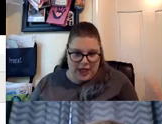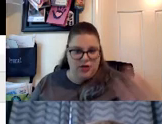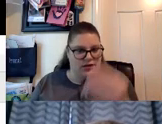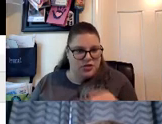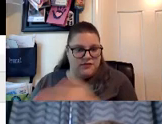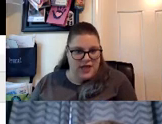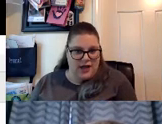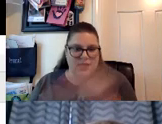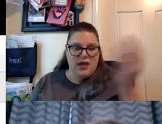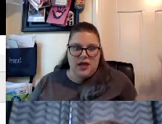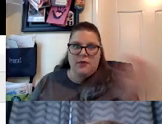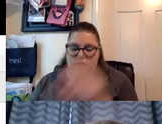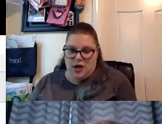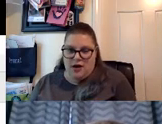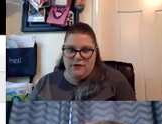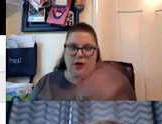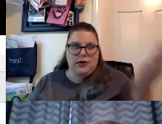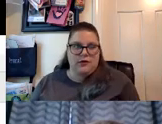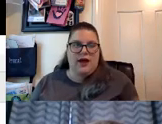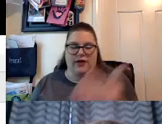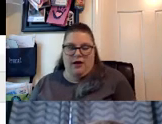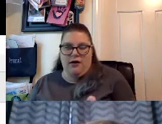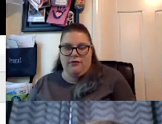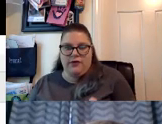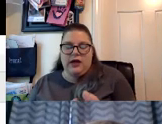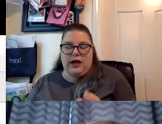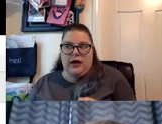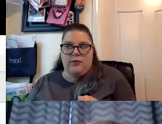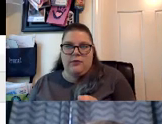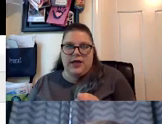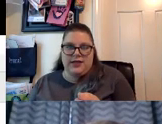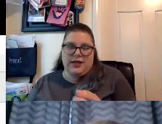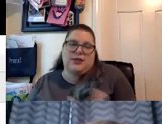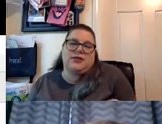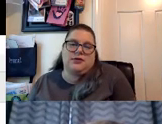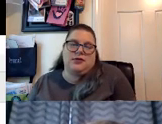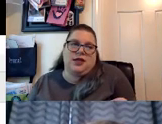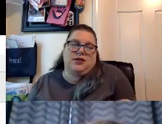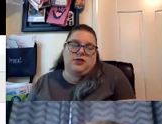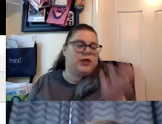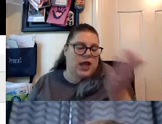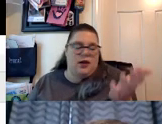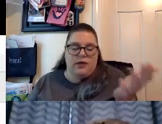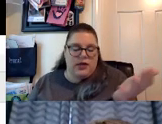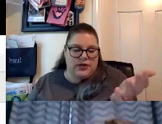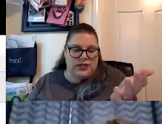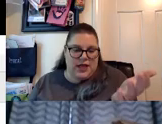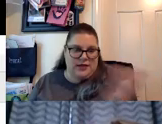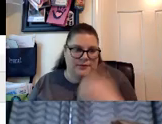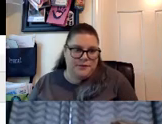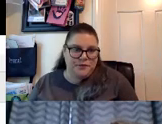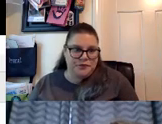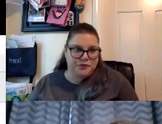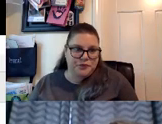put in your alternative text image of or graphic of, right? Because then it's duplicating what it's going to say.